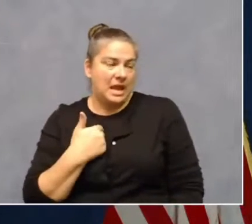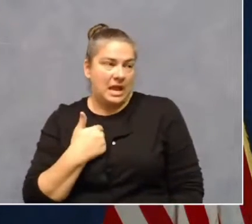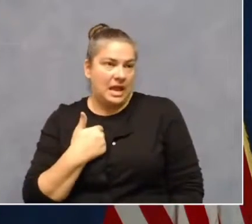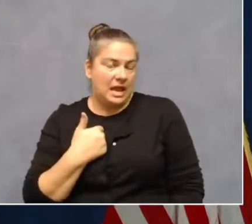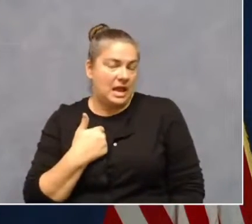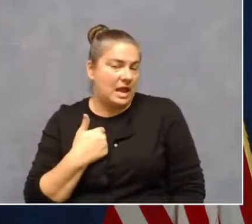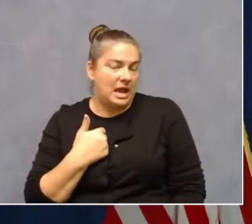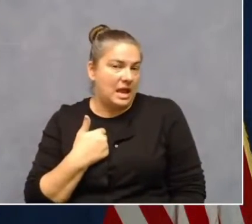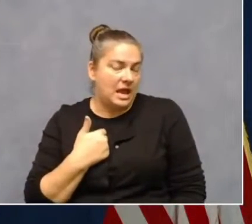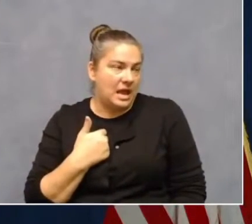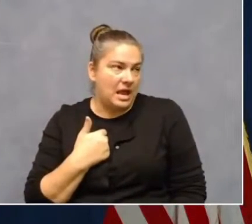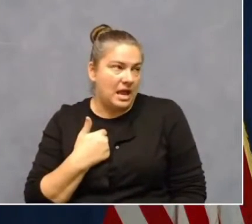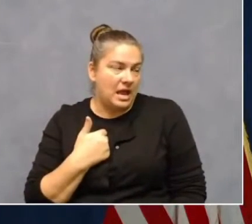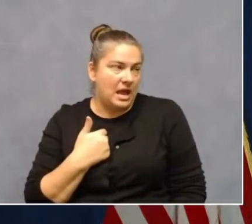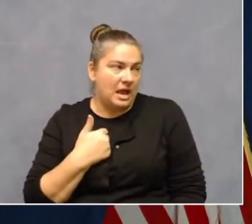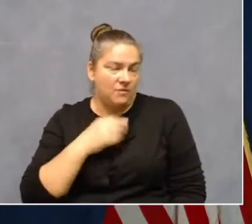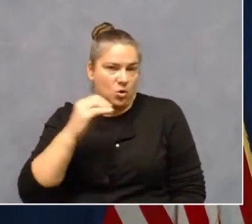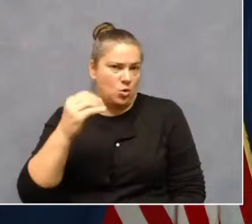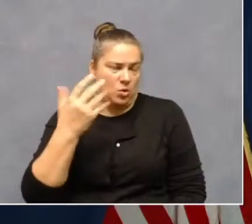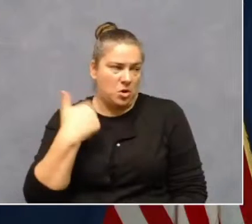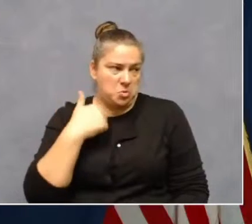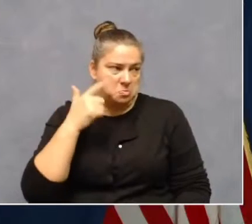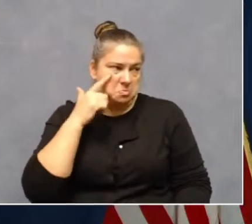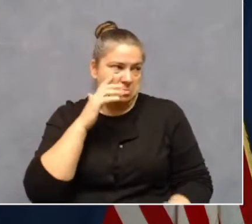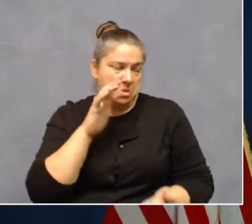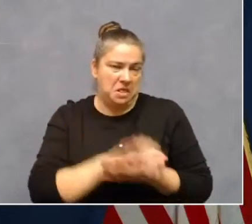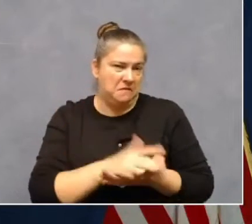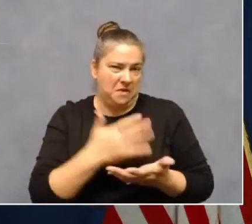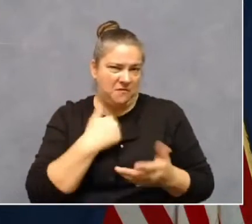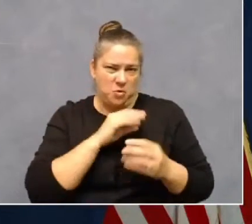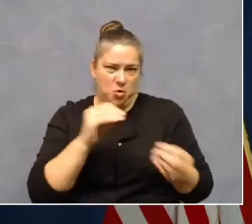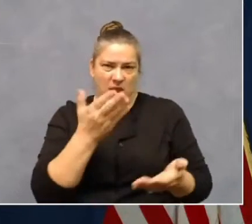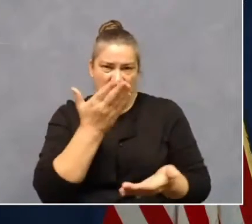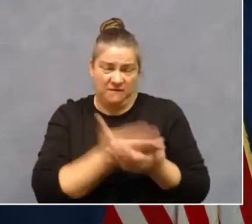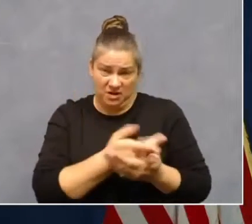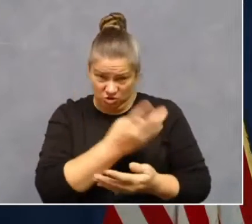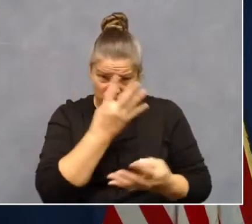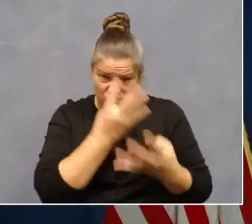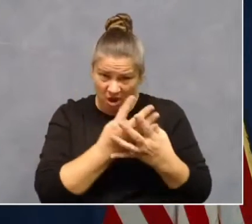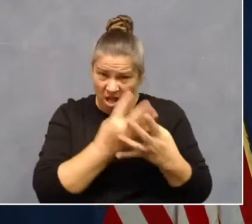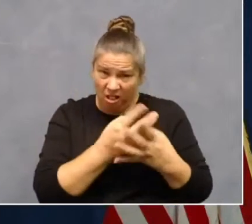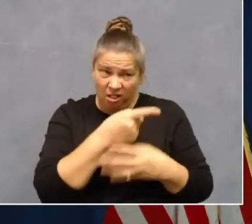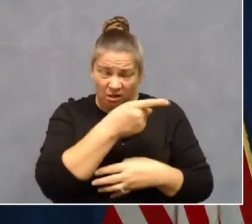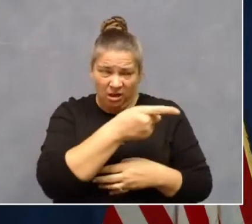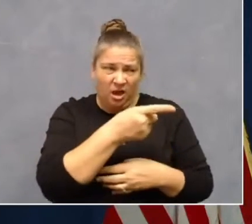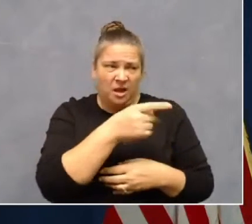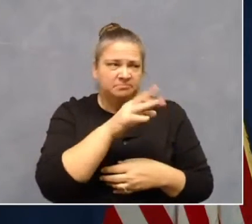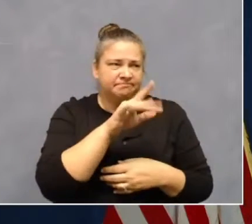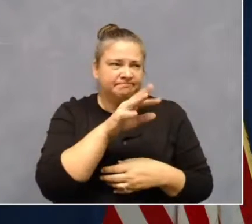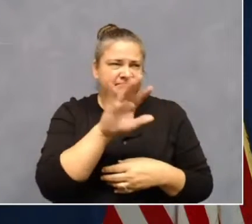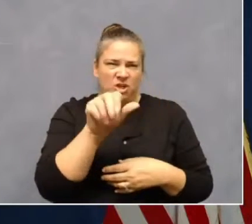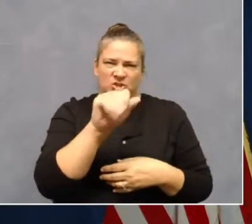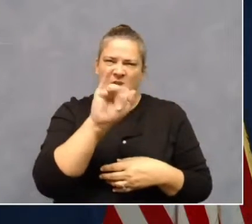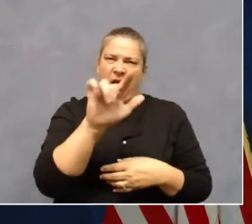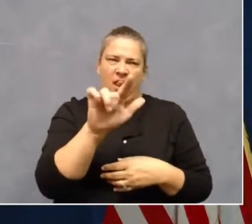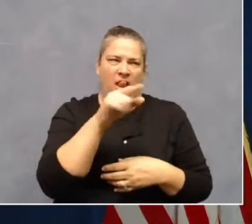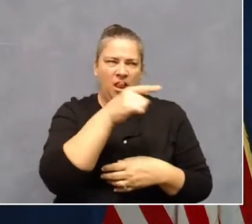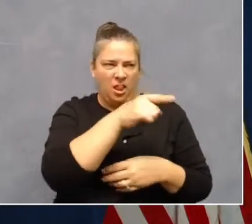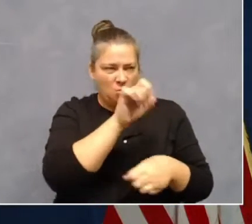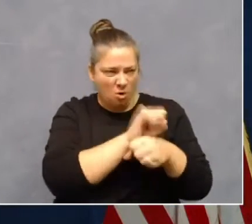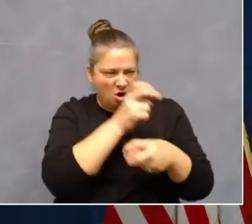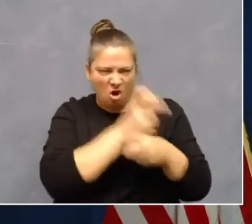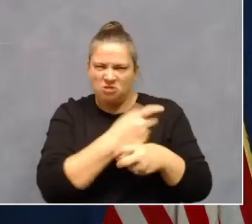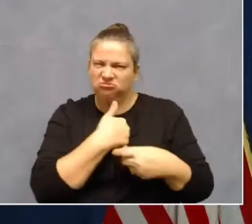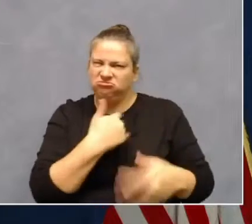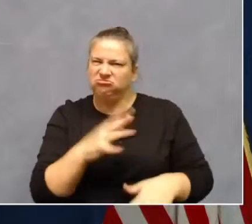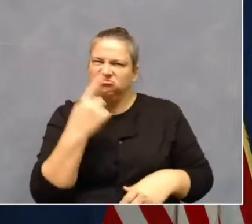seen any evidence that the local jail officials aren't working hard. I think this is a product